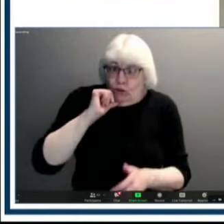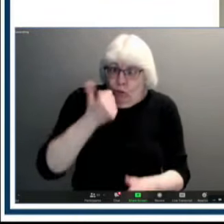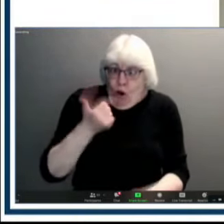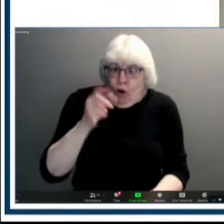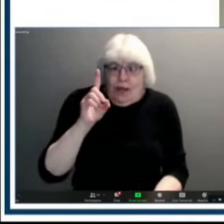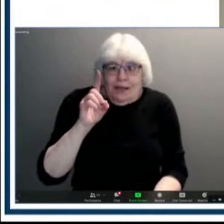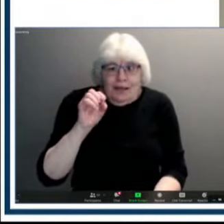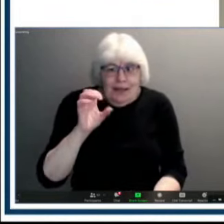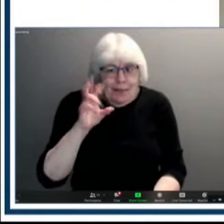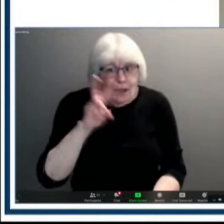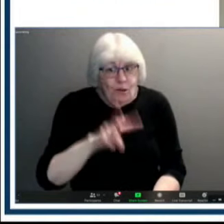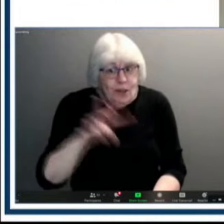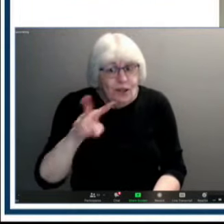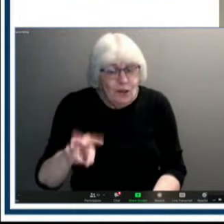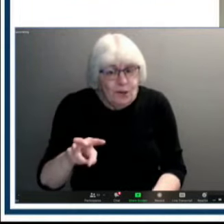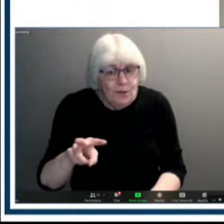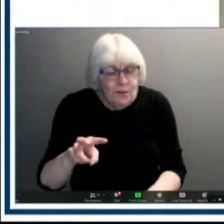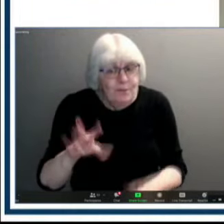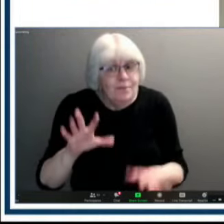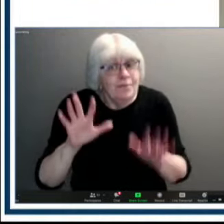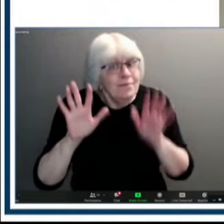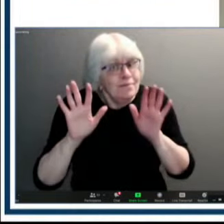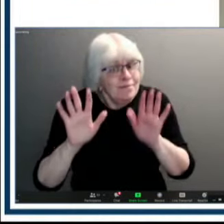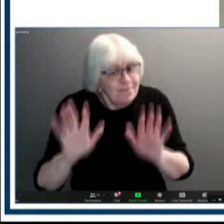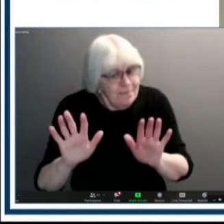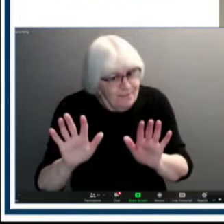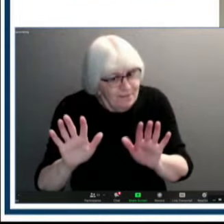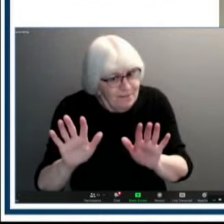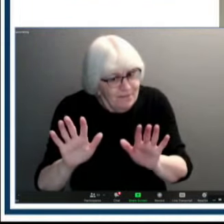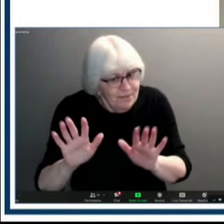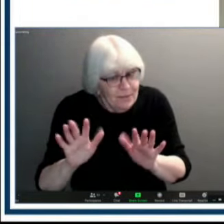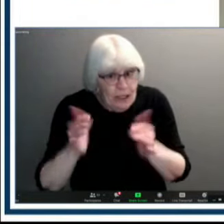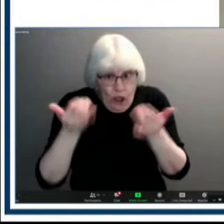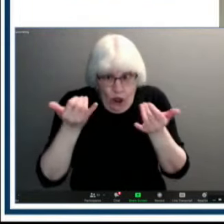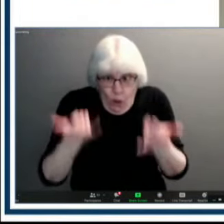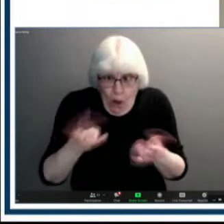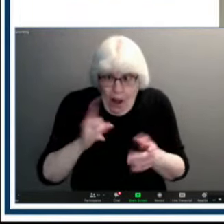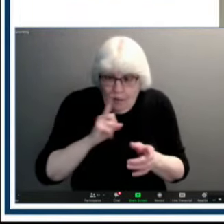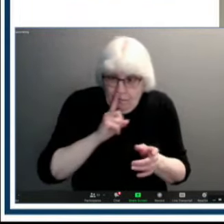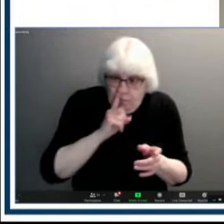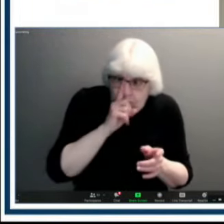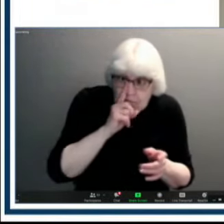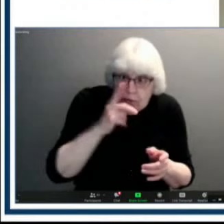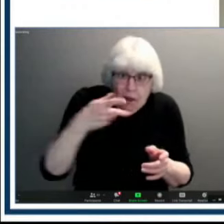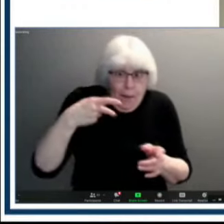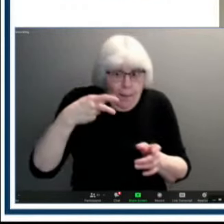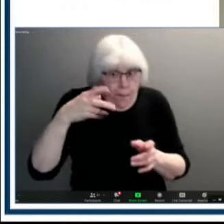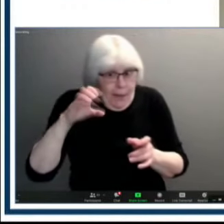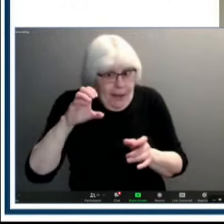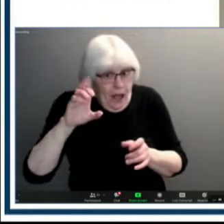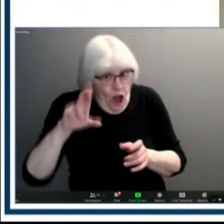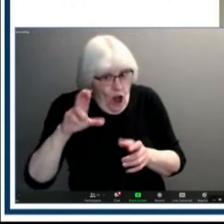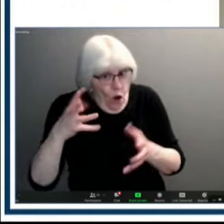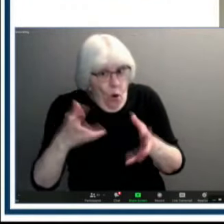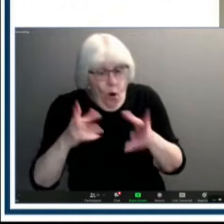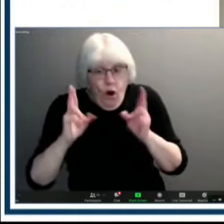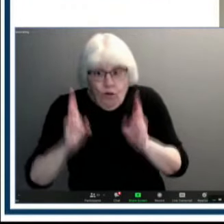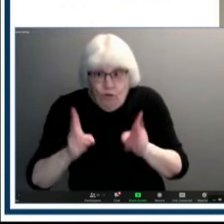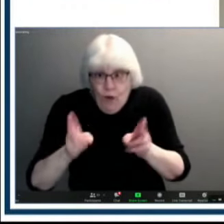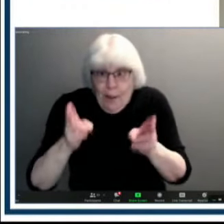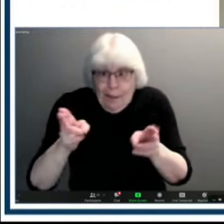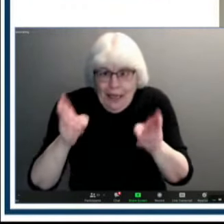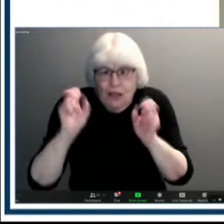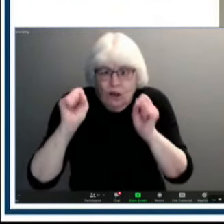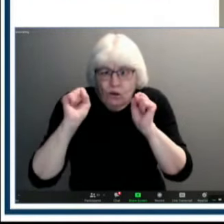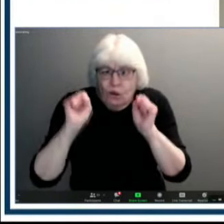that if you meet the criteria for a test, whether it's PCR or rapid test kit, you will have access to one. But we have